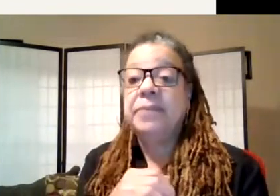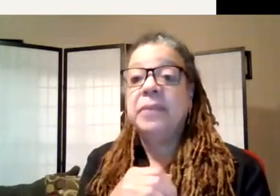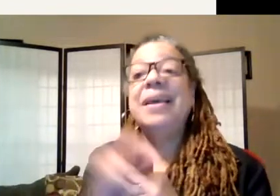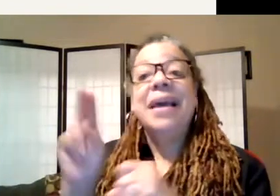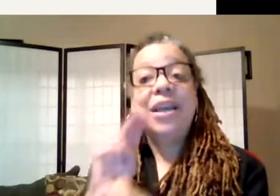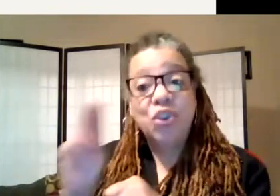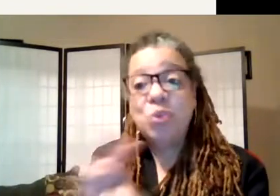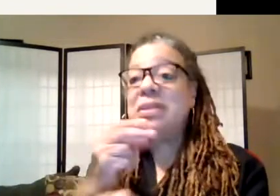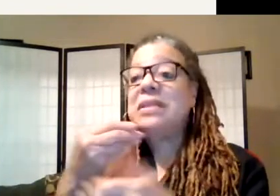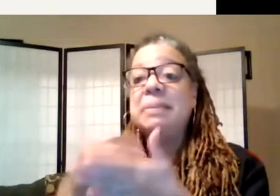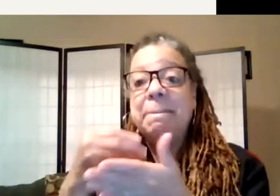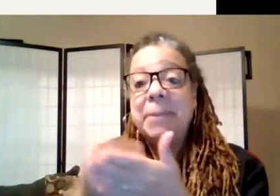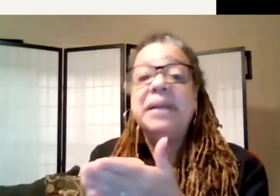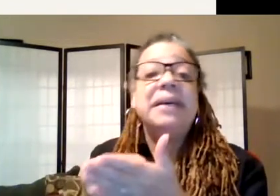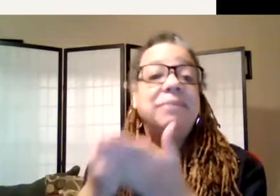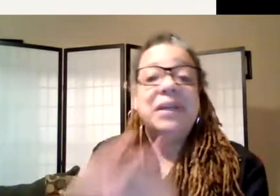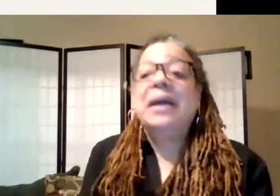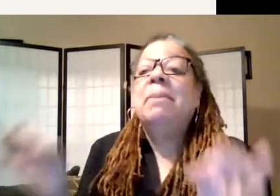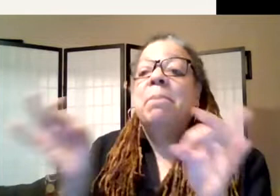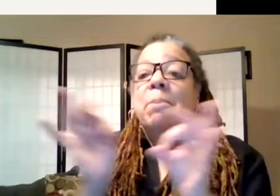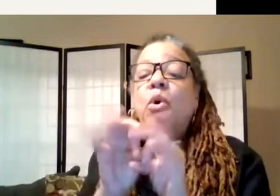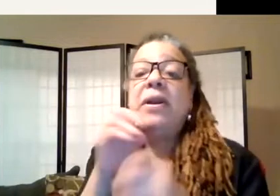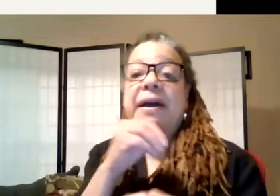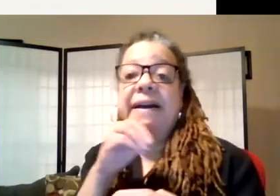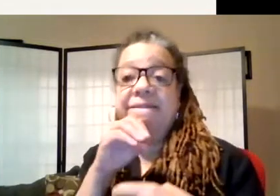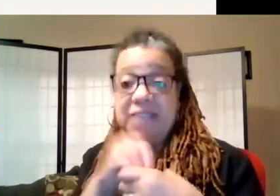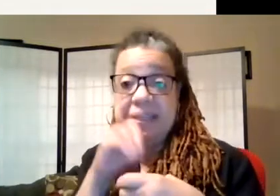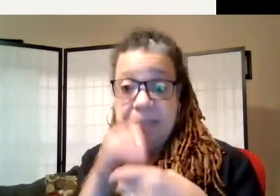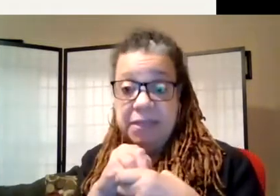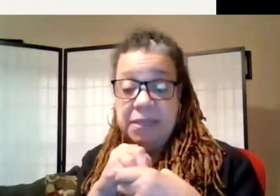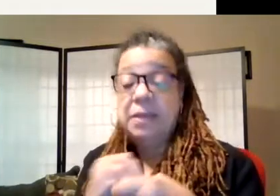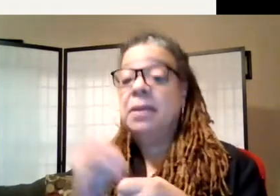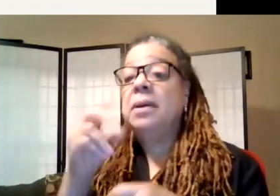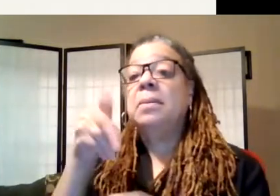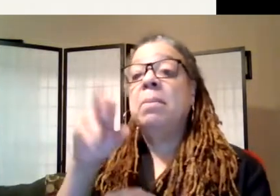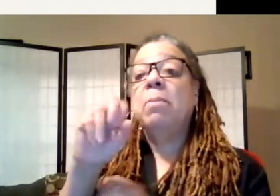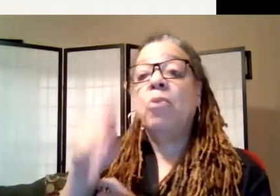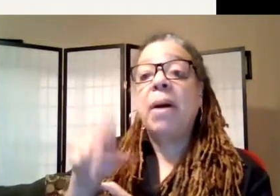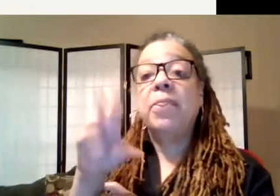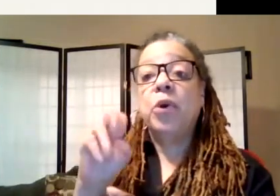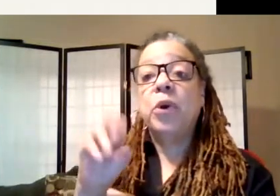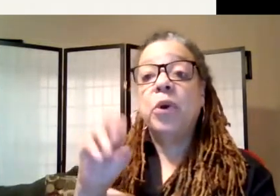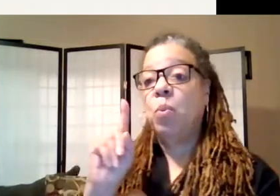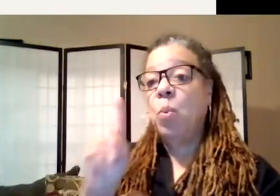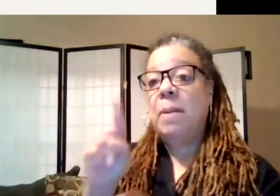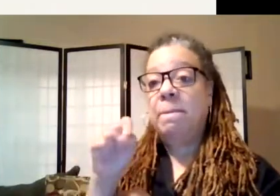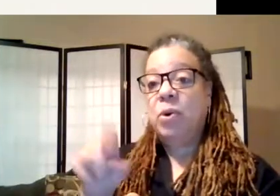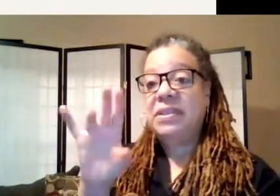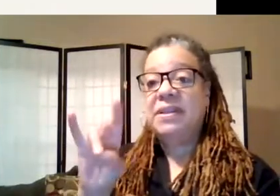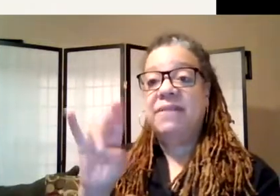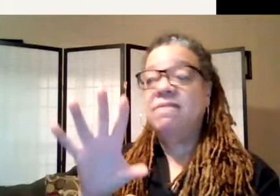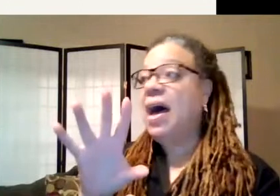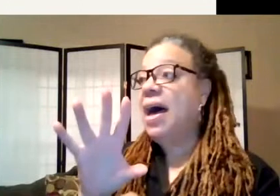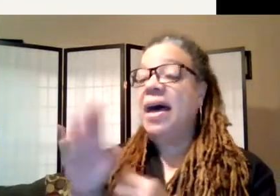progressive revenue source to fund these critical investments. Prop 30 funds these critical programs with a small 1.75% increase on personal